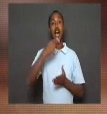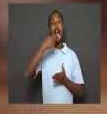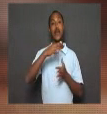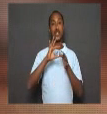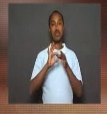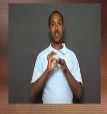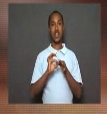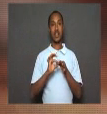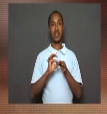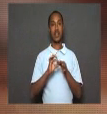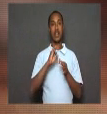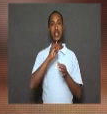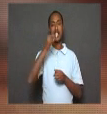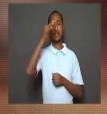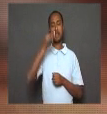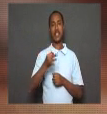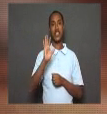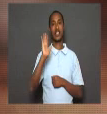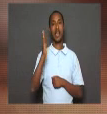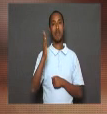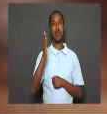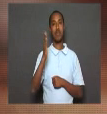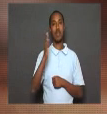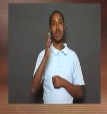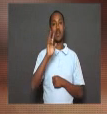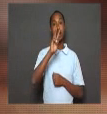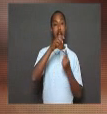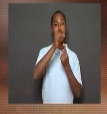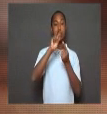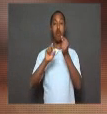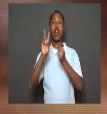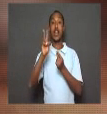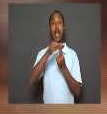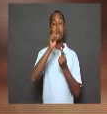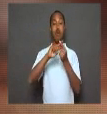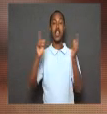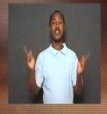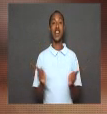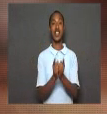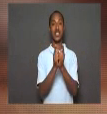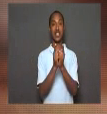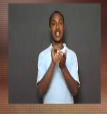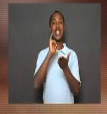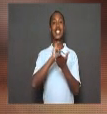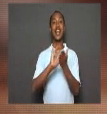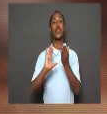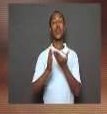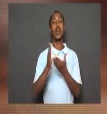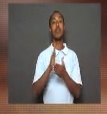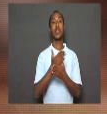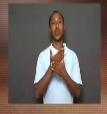Hydrogen bonding is a specific type of dipole-dipole interaction that